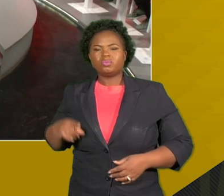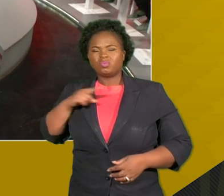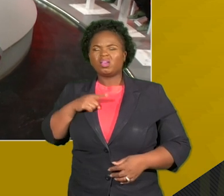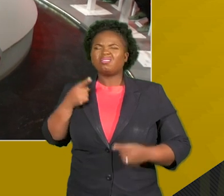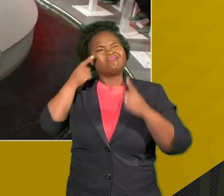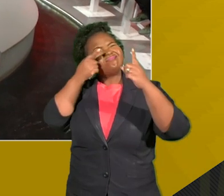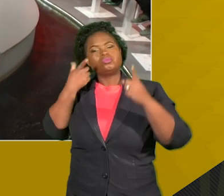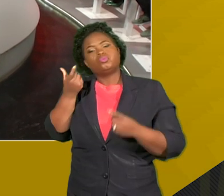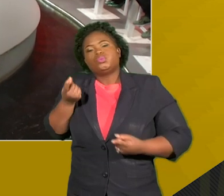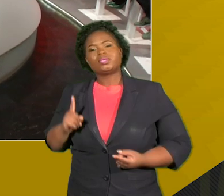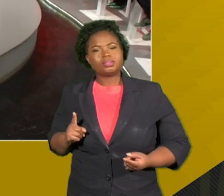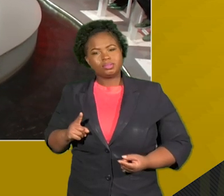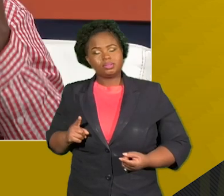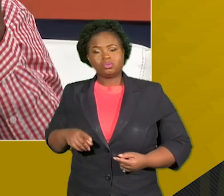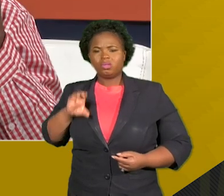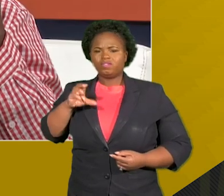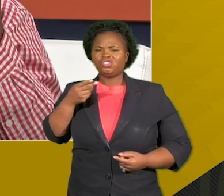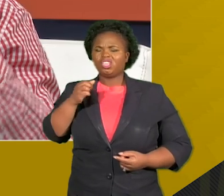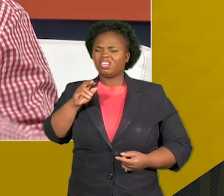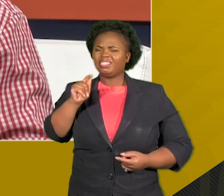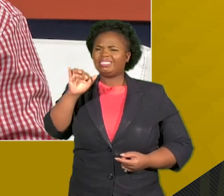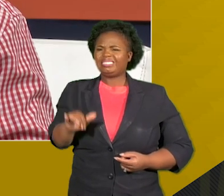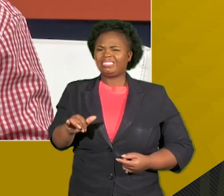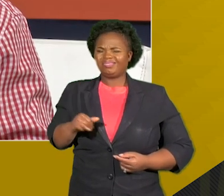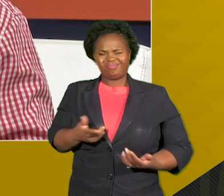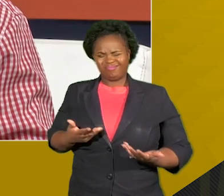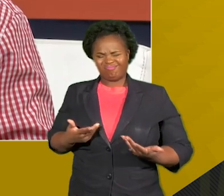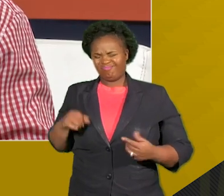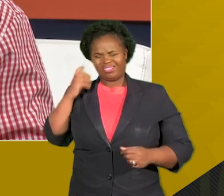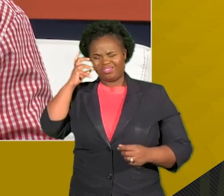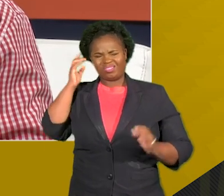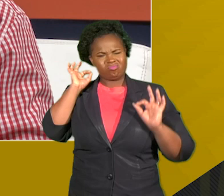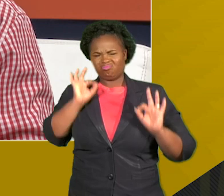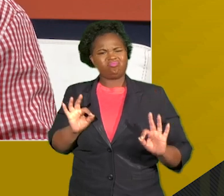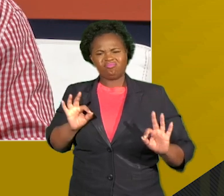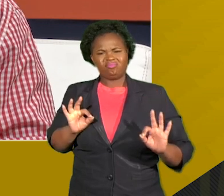nifuna ukwenzani. Yabona? So mangithi charity, that's why to me it does not resonate well